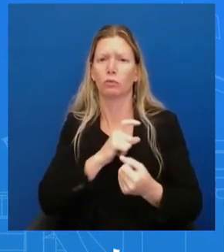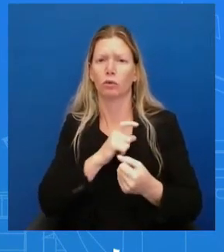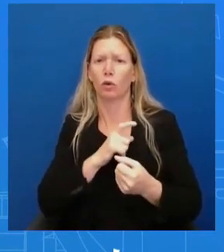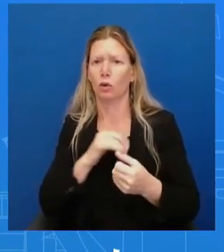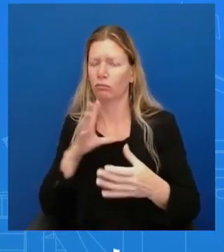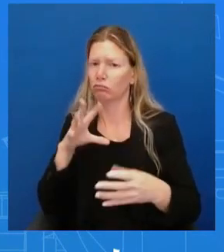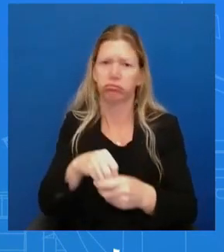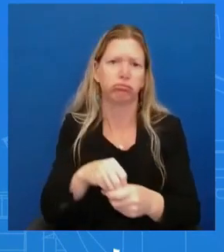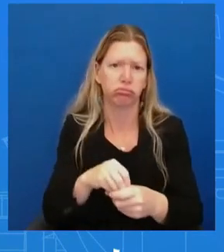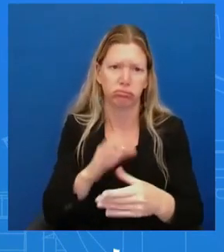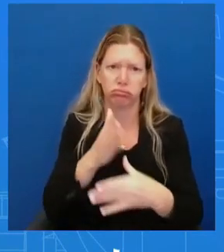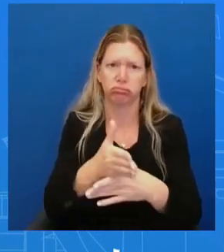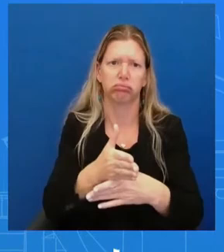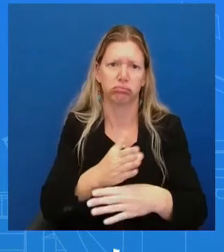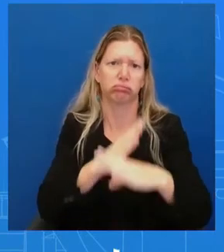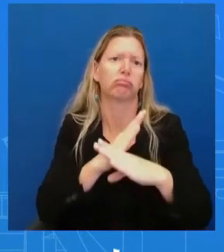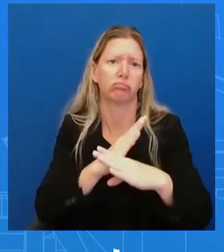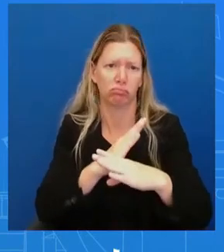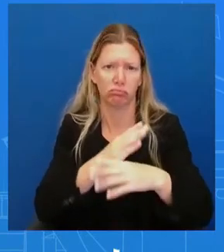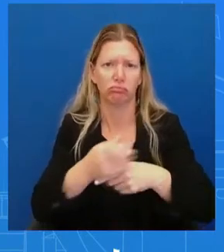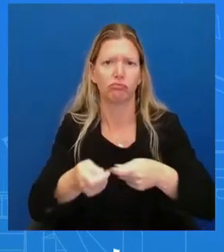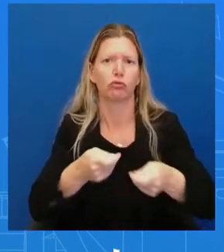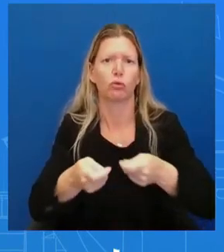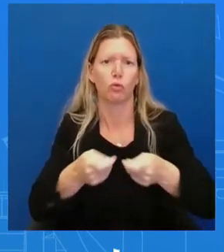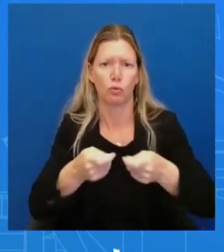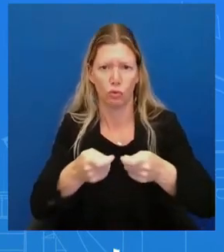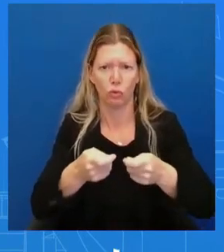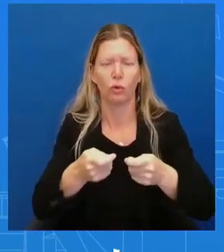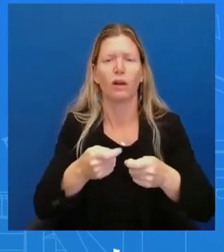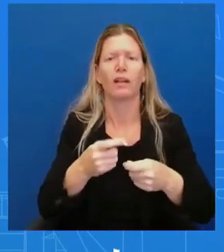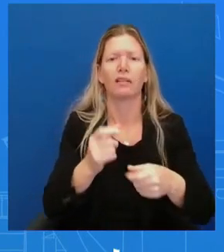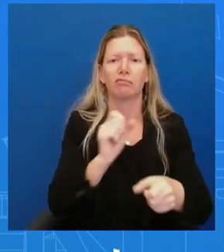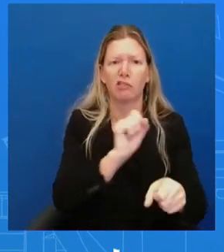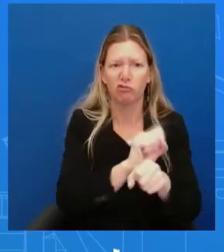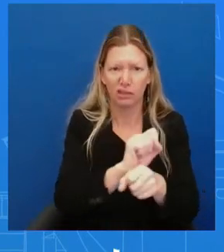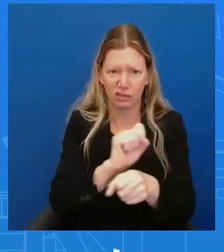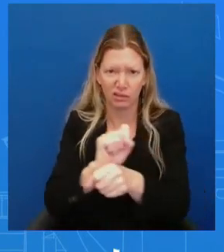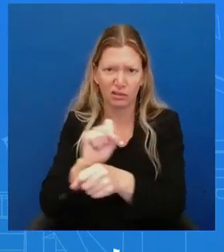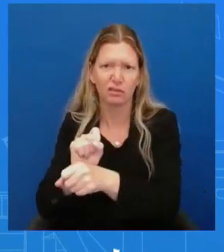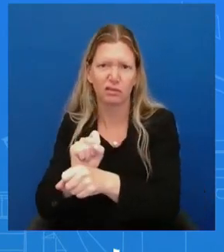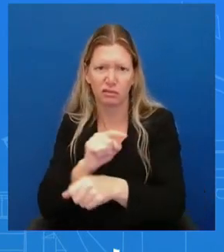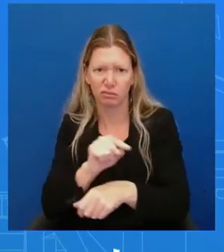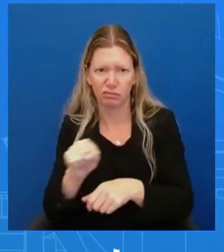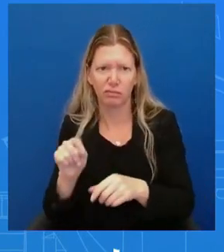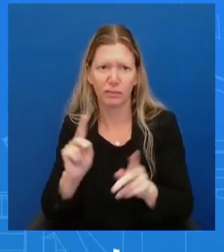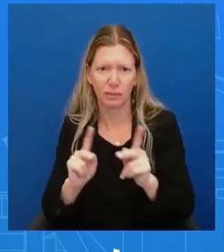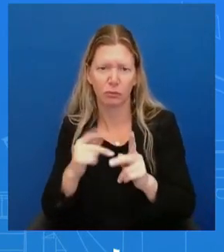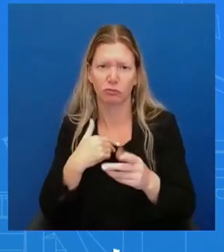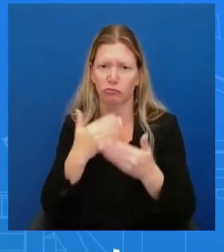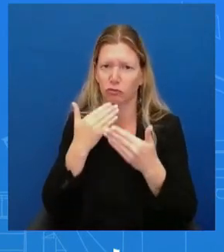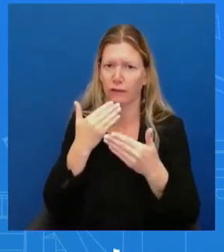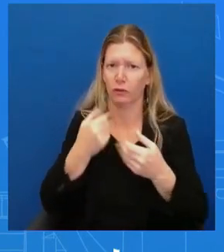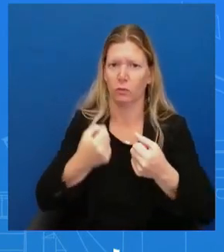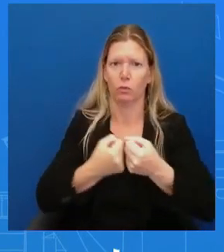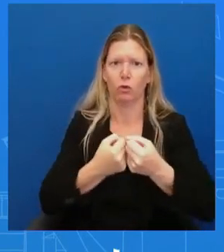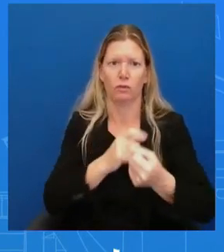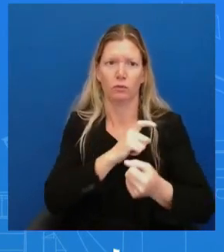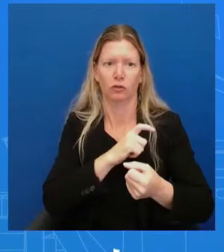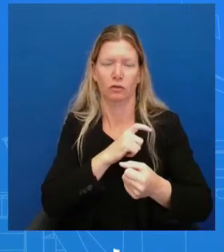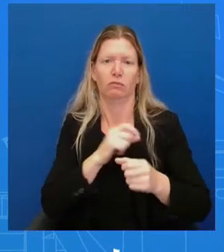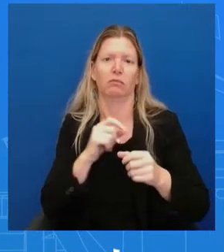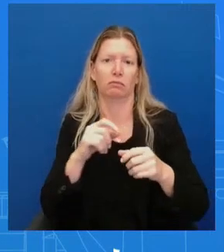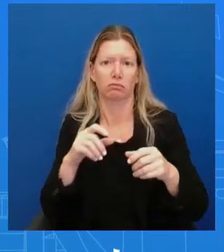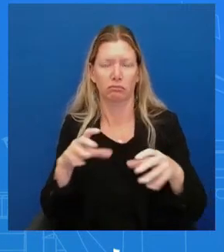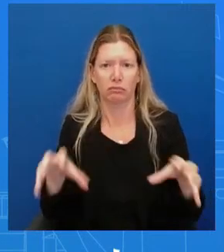that the Border Patrol was able to do their job. Look, there is a challenge at the border, right? Our immigration system has been broken